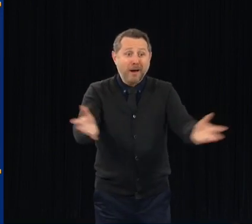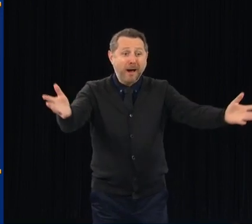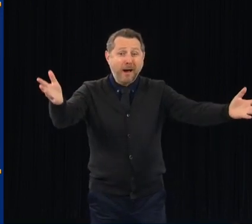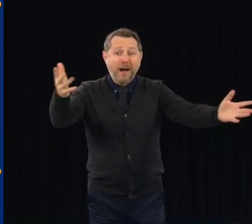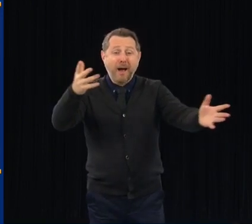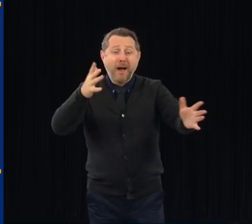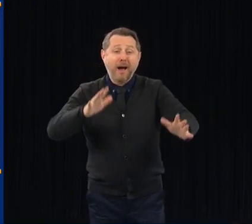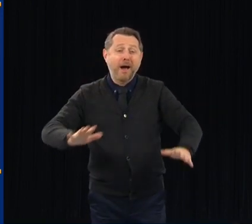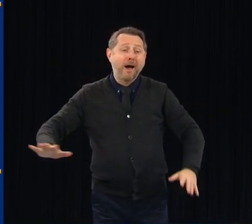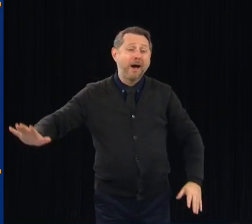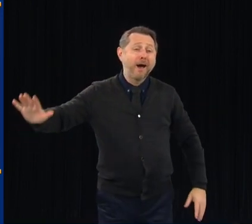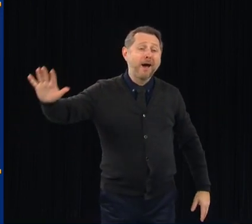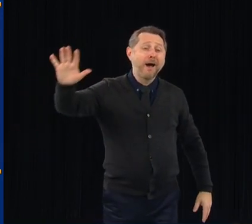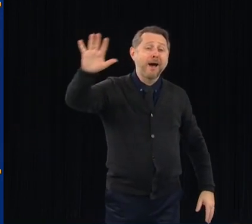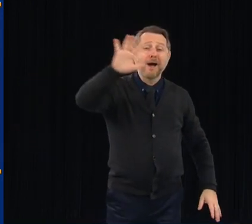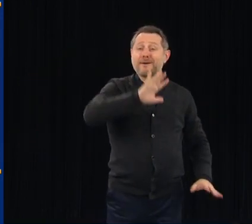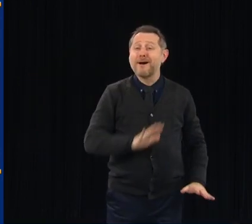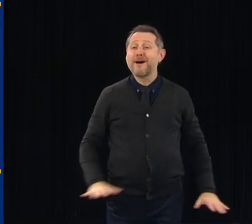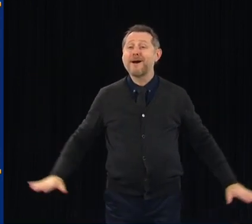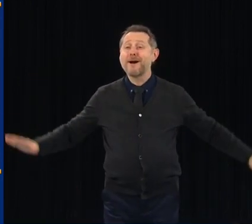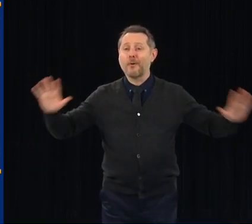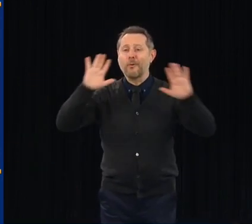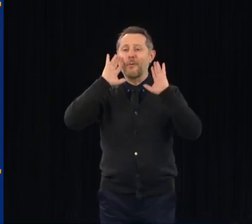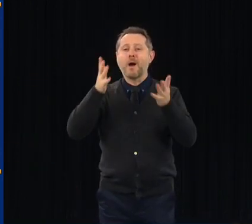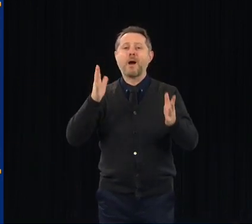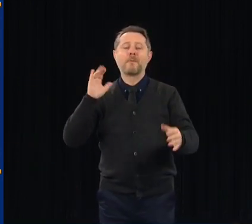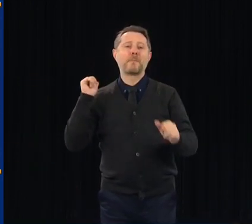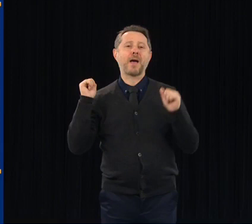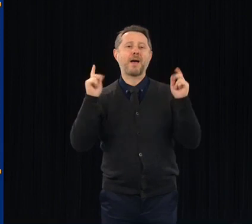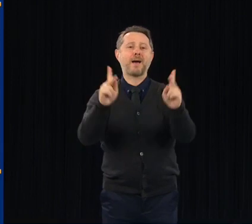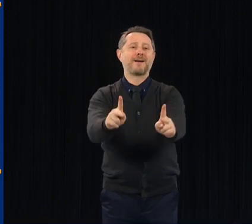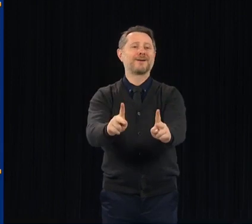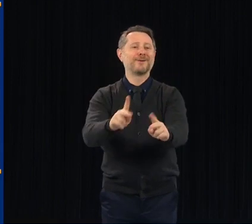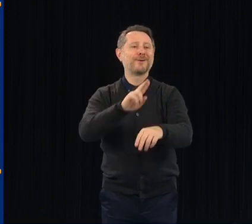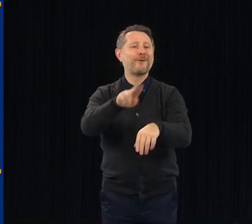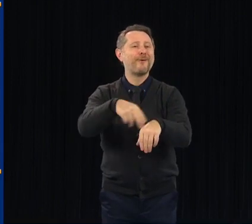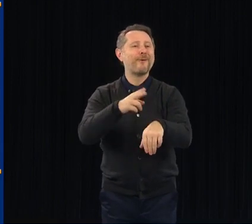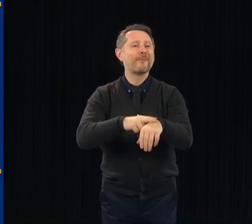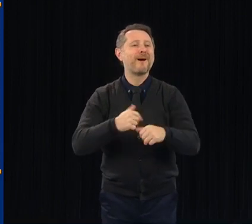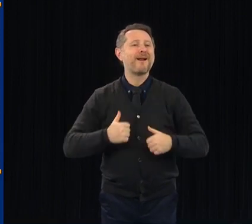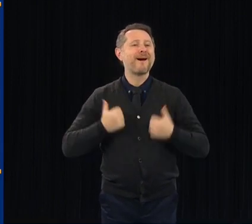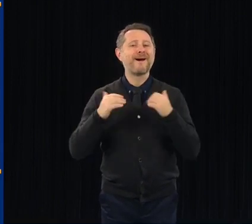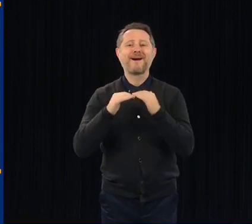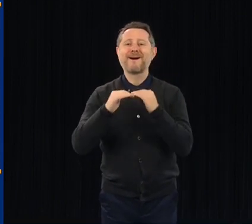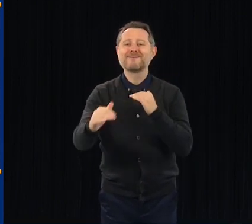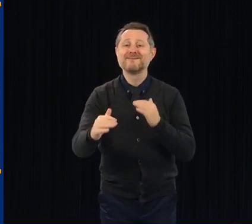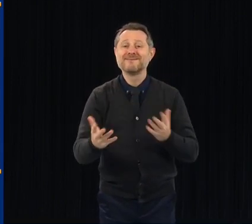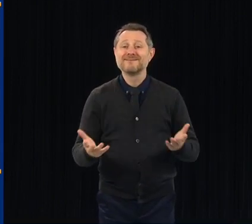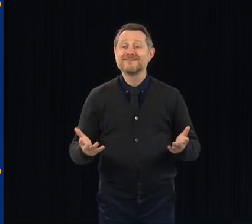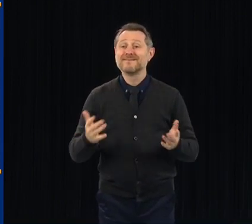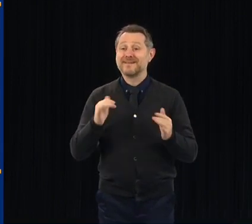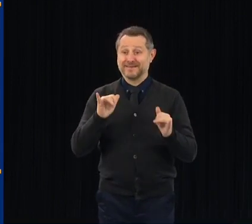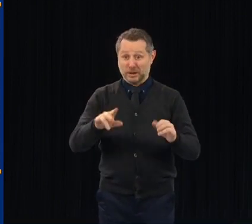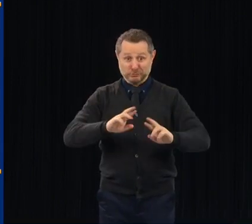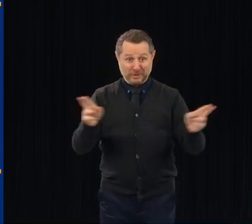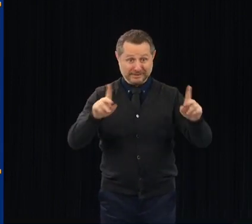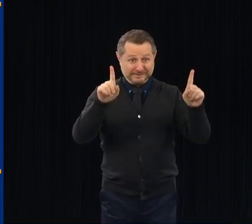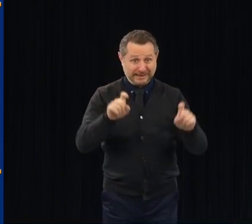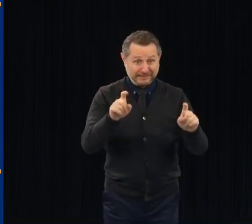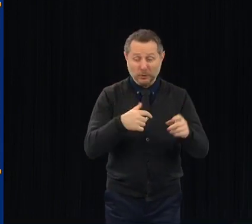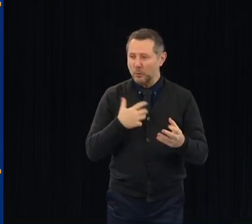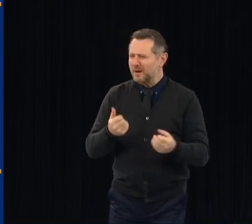now testing rapid testing programs. But when you get to the point where you can do rapid testing of